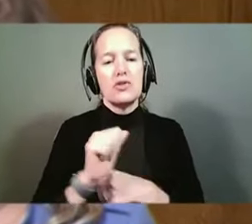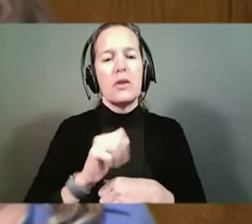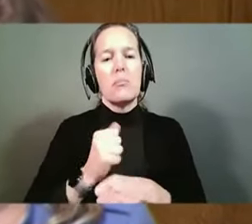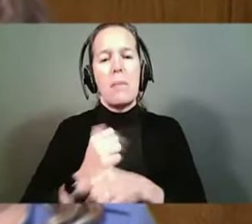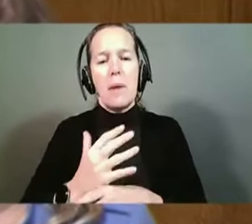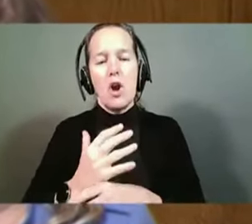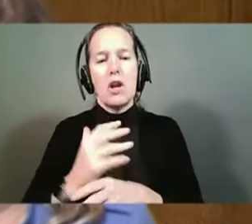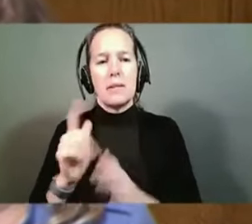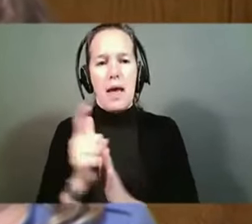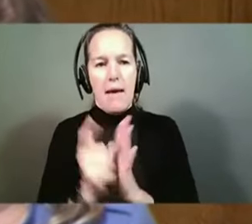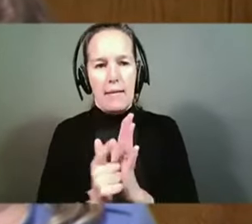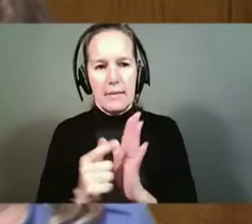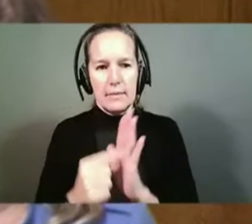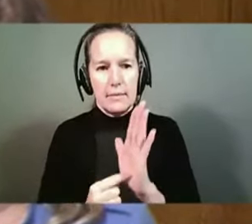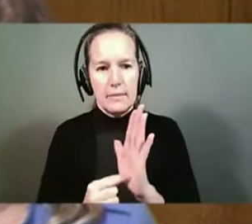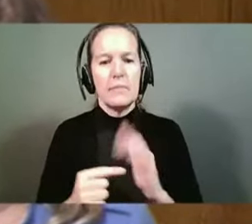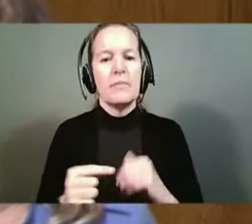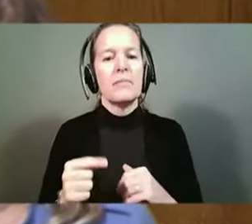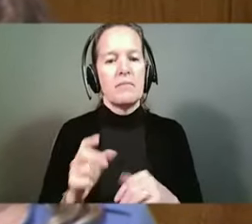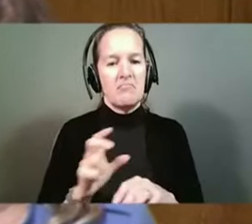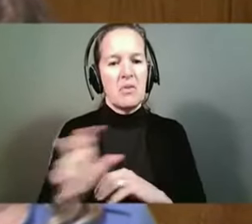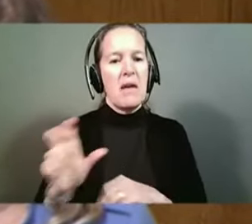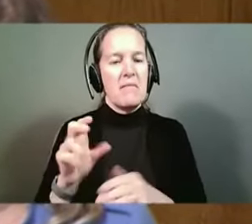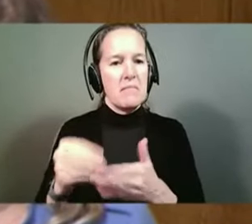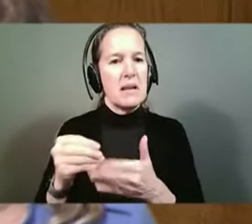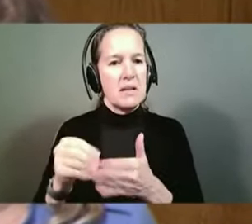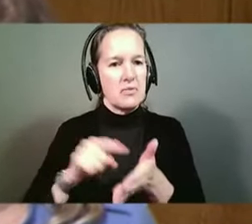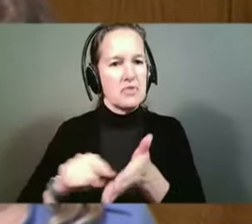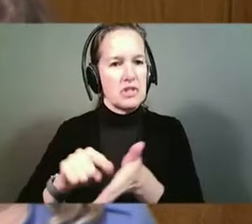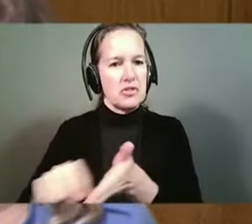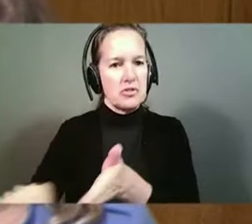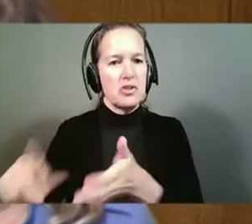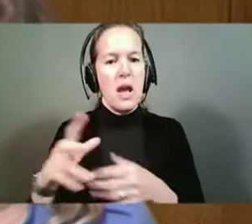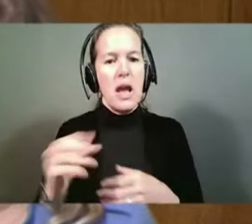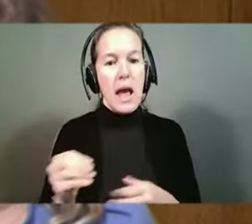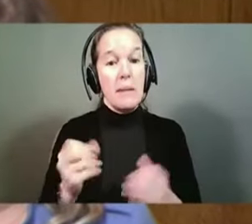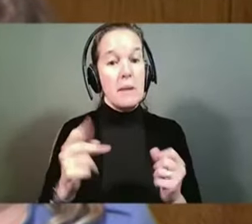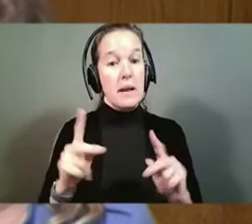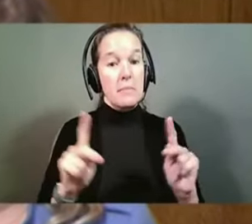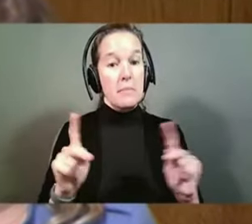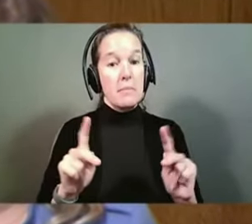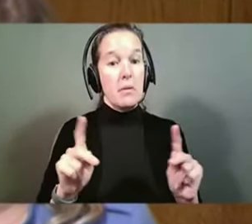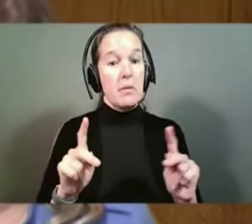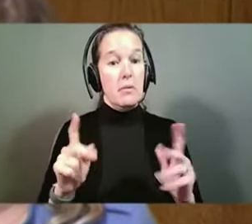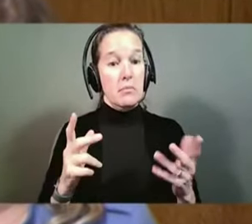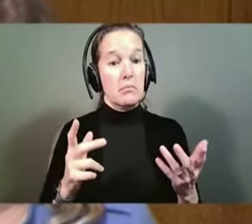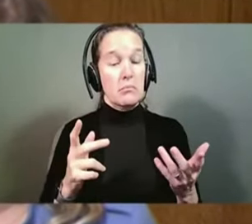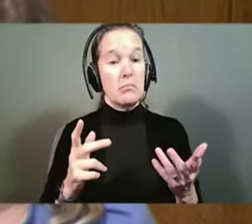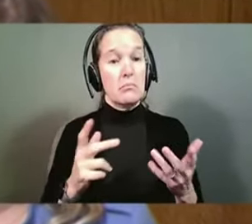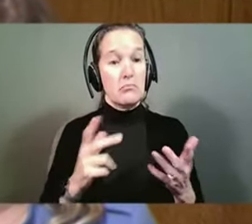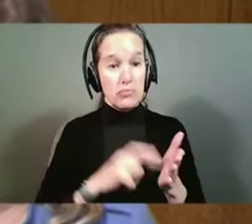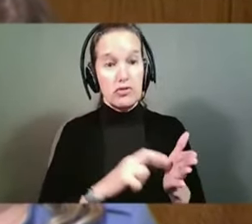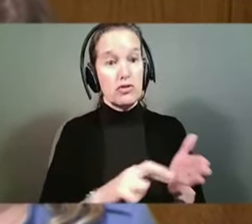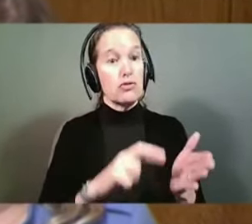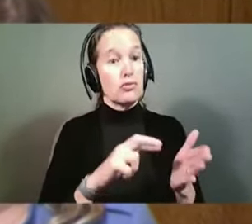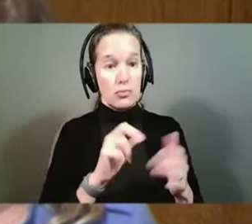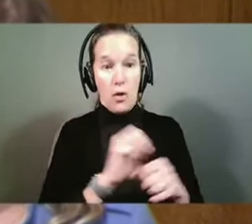received criticism about the effectiveness of their long COVID research program. The Researching COVID to